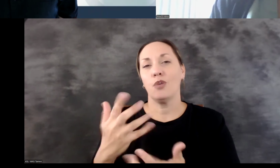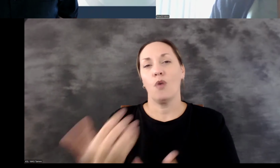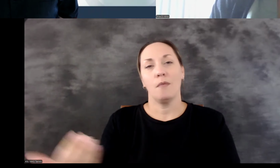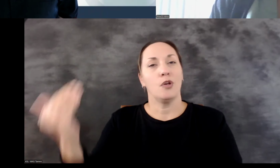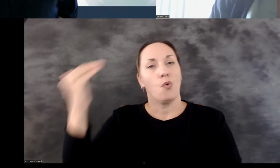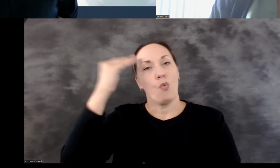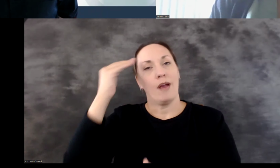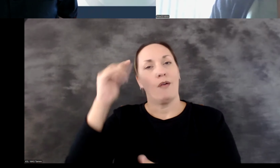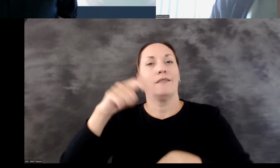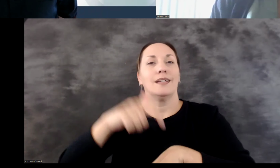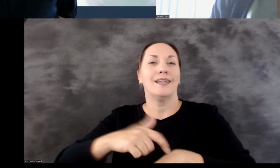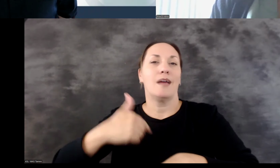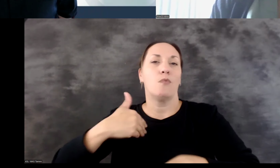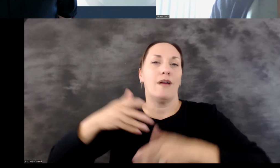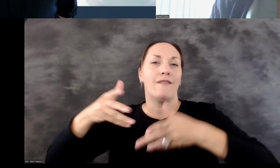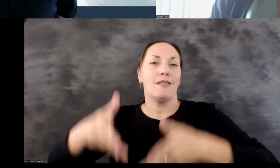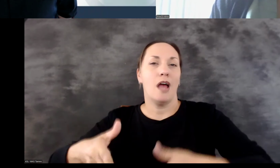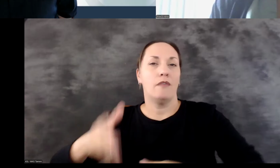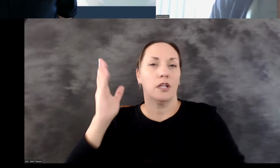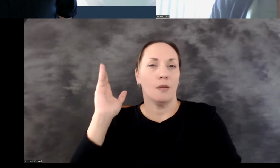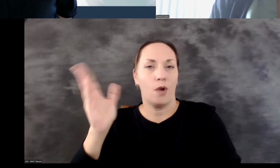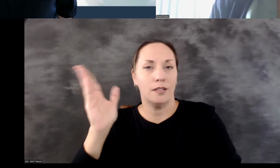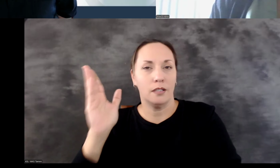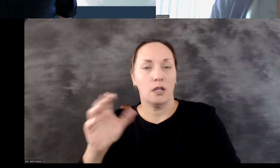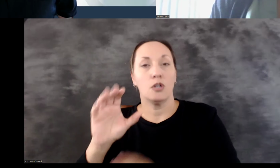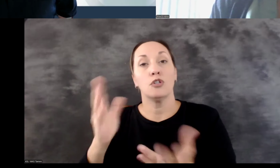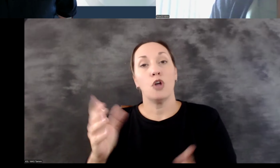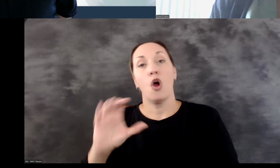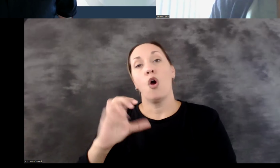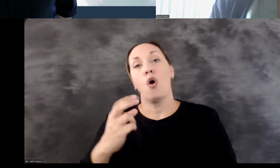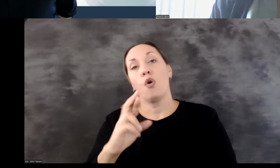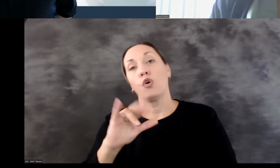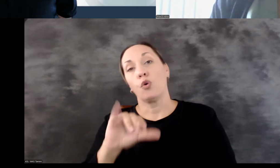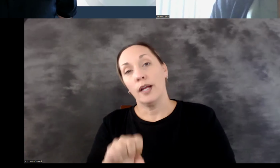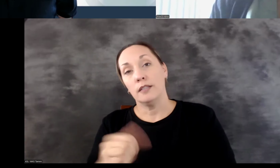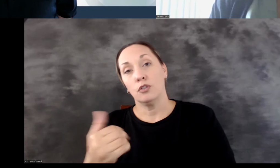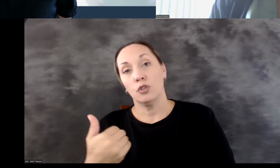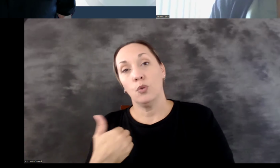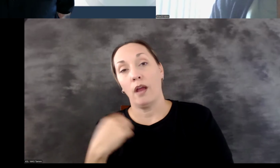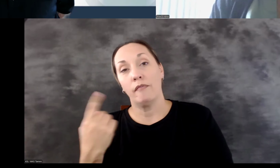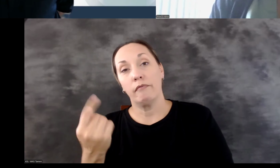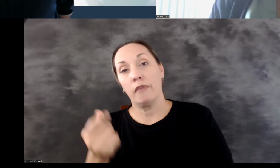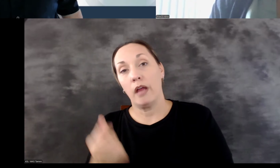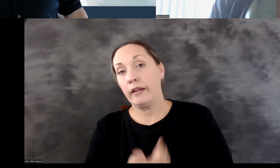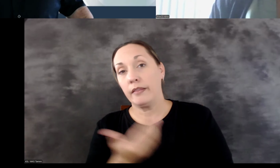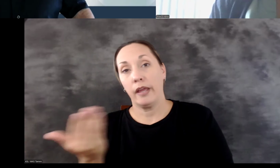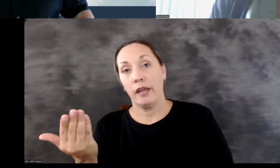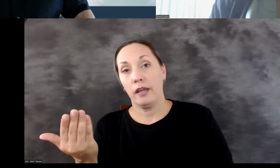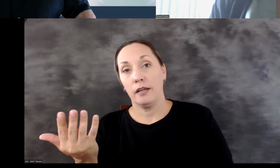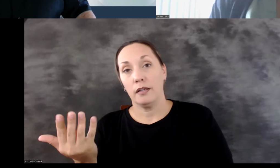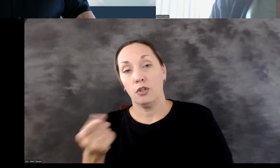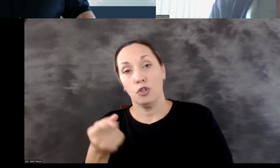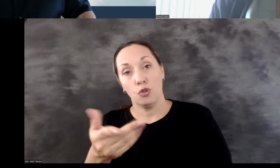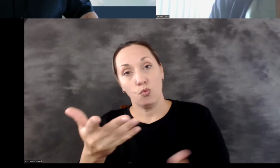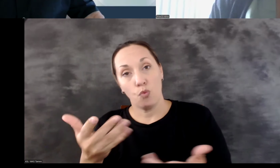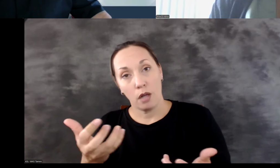the presentation. So, Chris, is there anything you